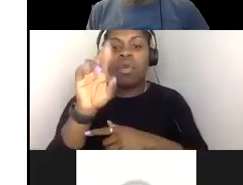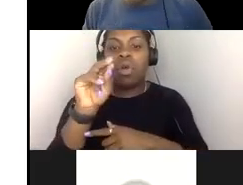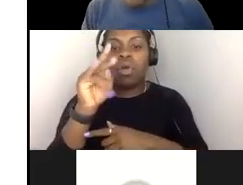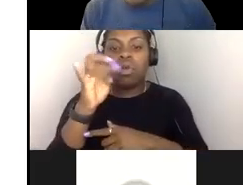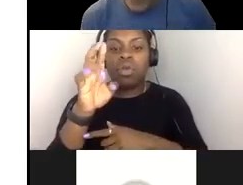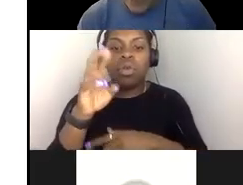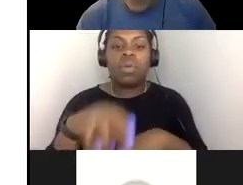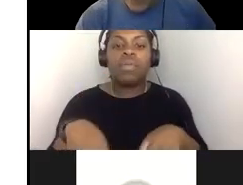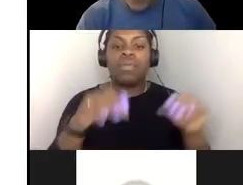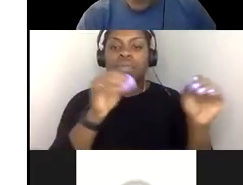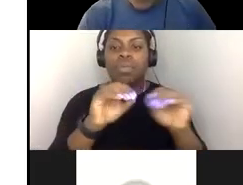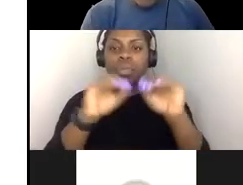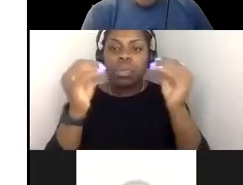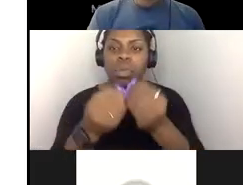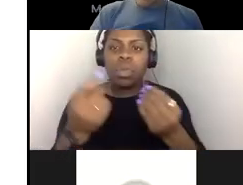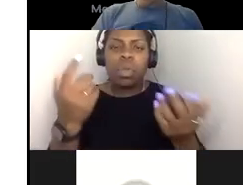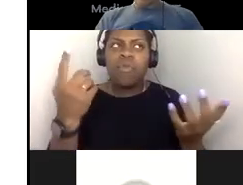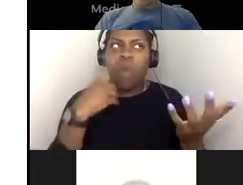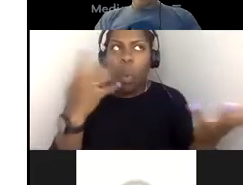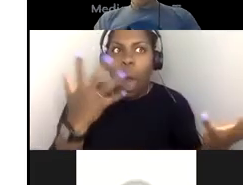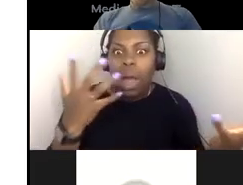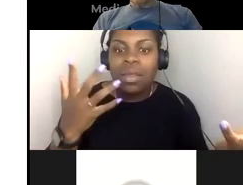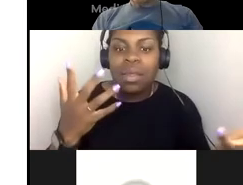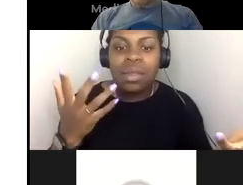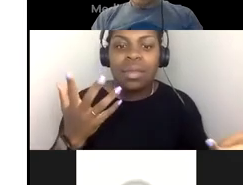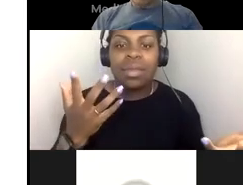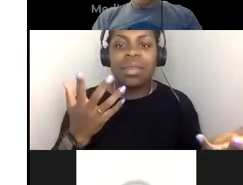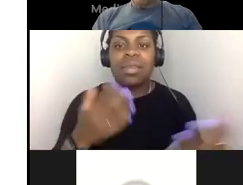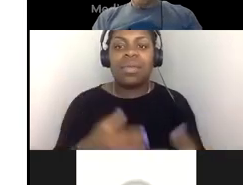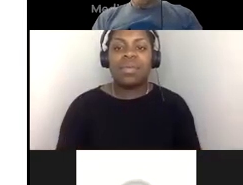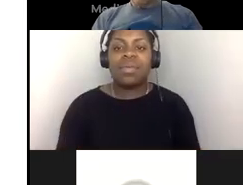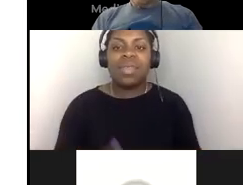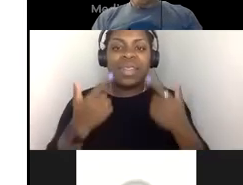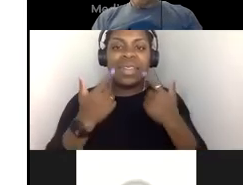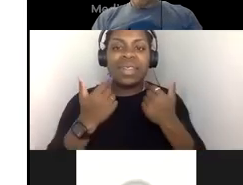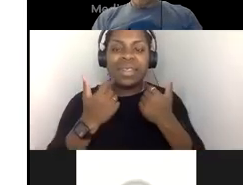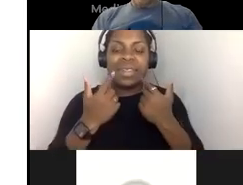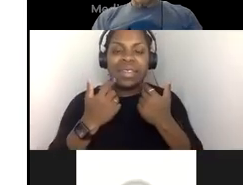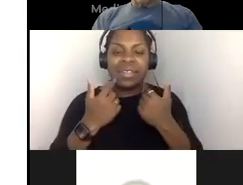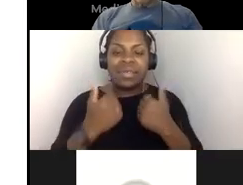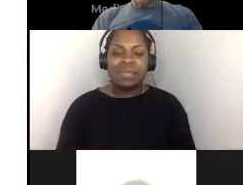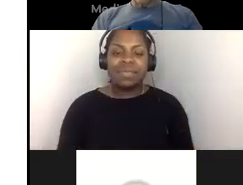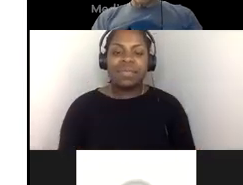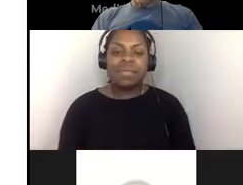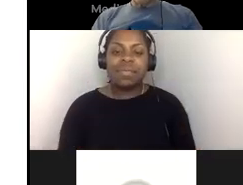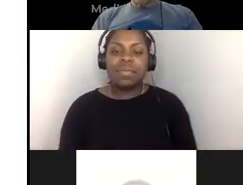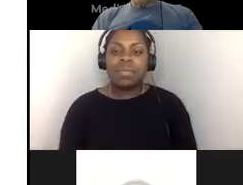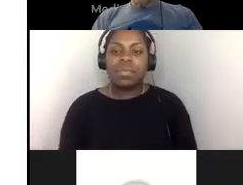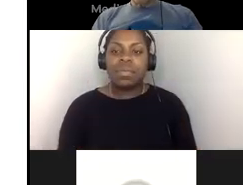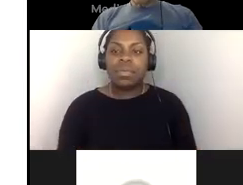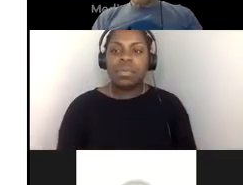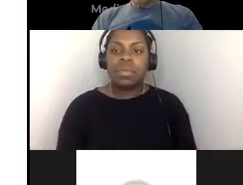Organize what for what?